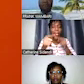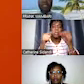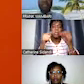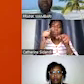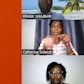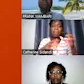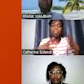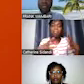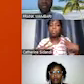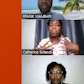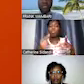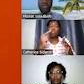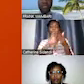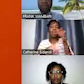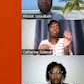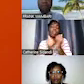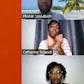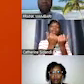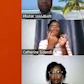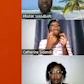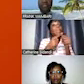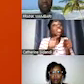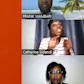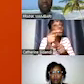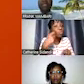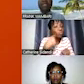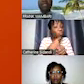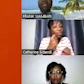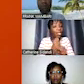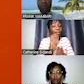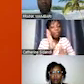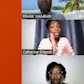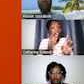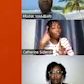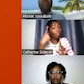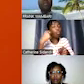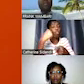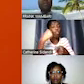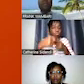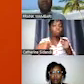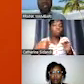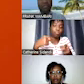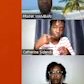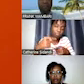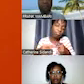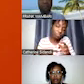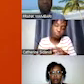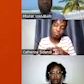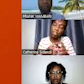happened. Just make a habit of moving on. It's very important.